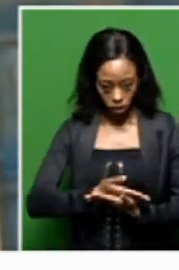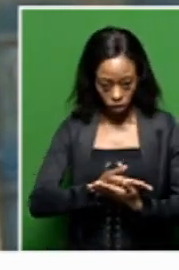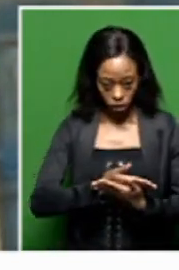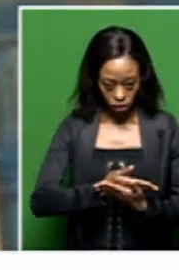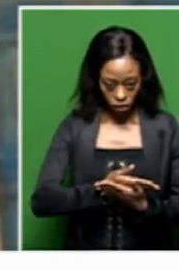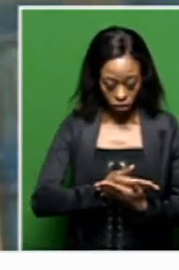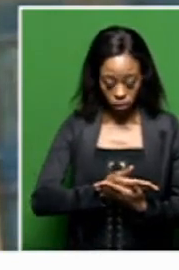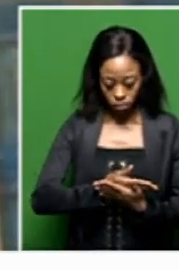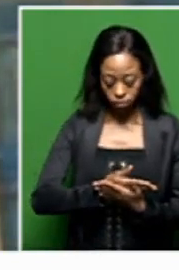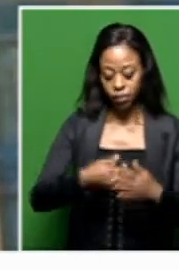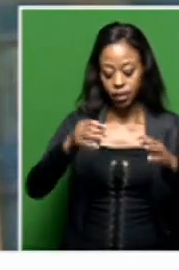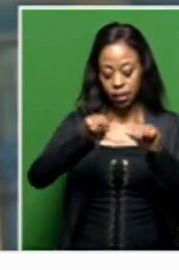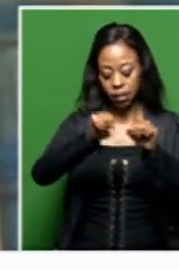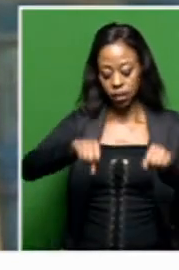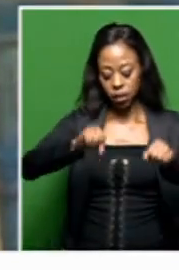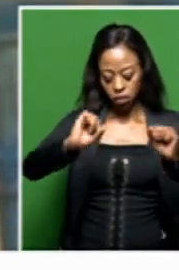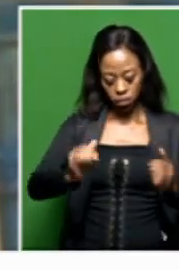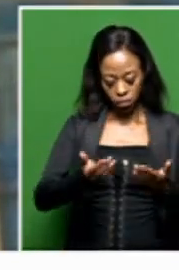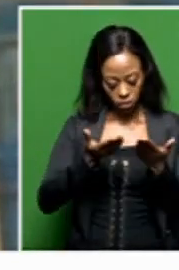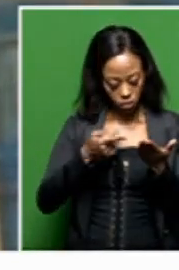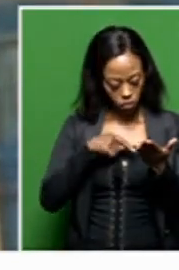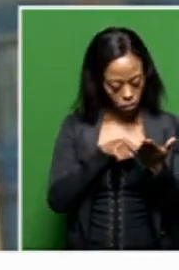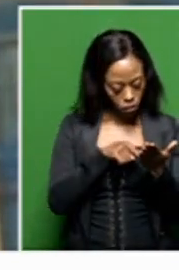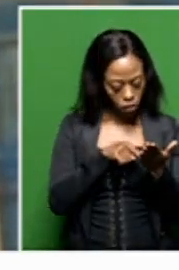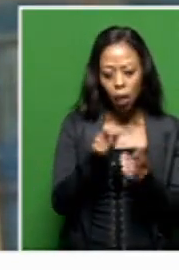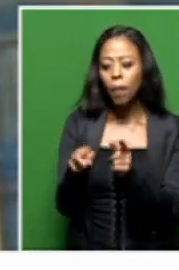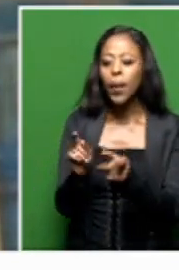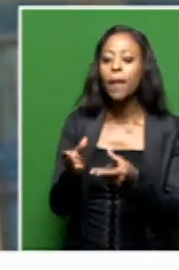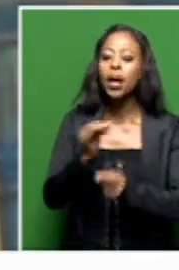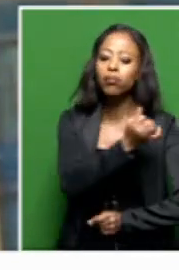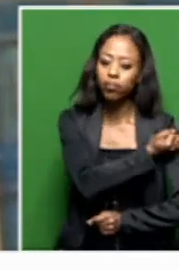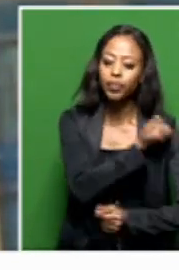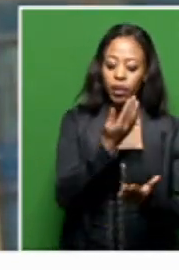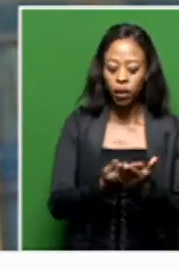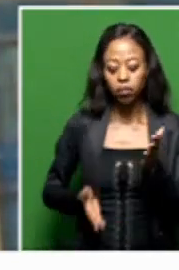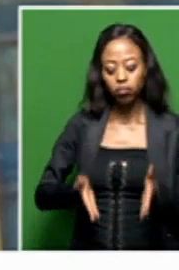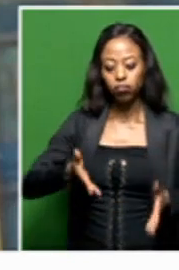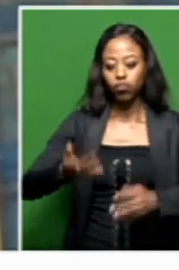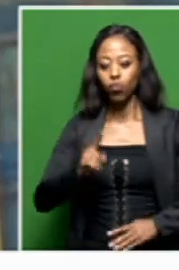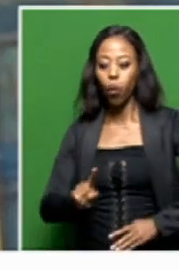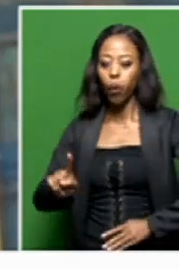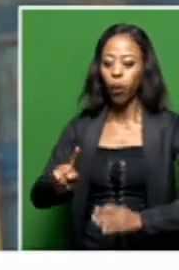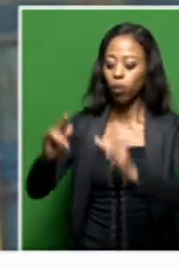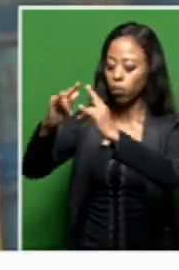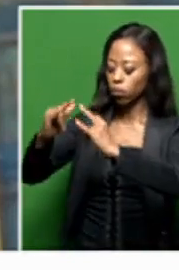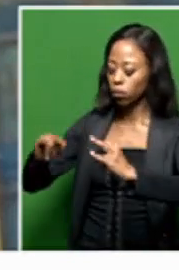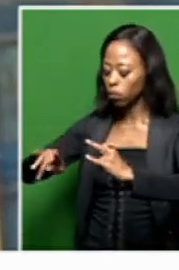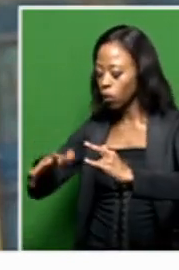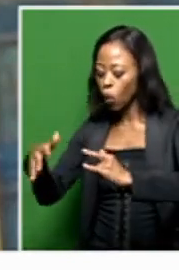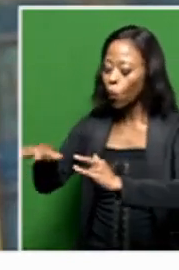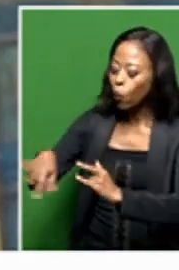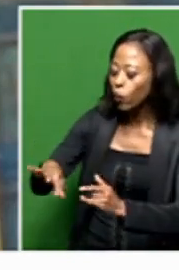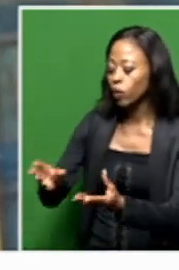on the system, people who got 1 dose of Johnson & Johnson may now go to a vaccination site and get